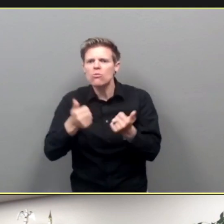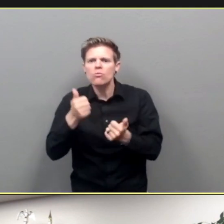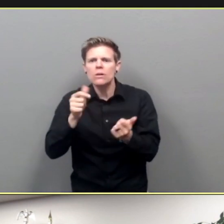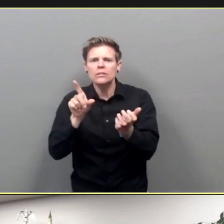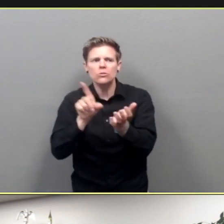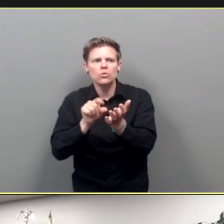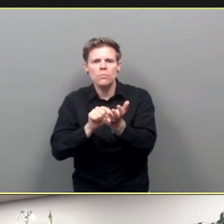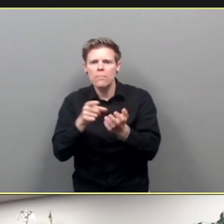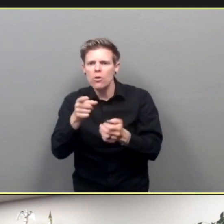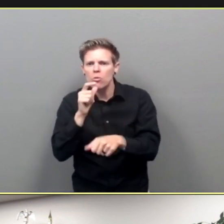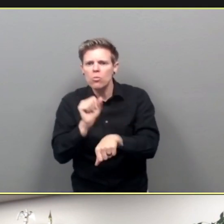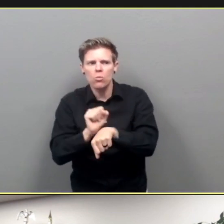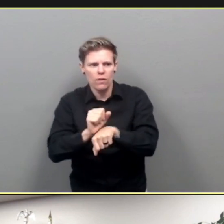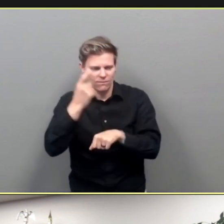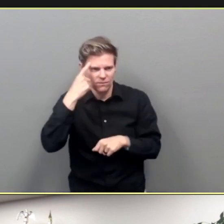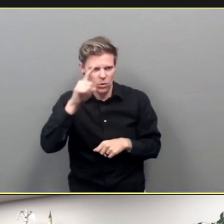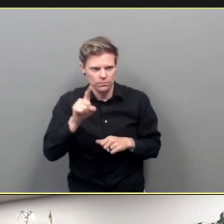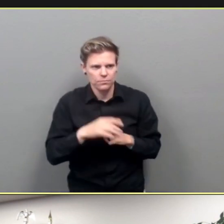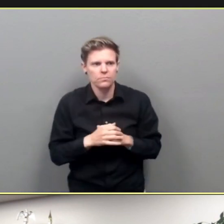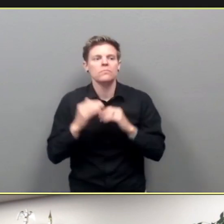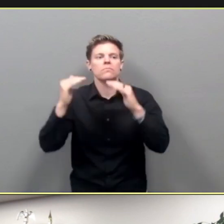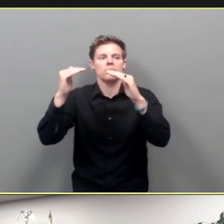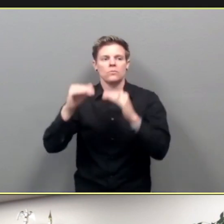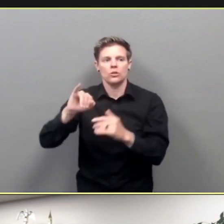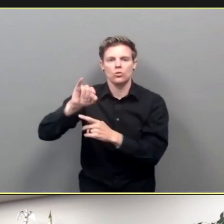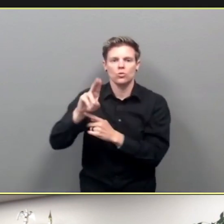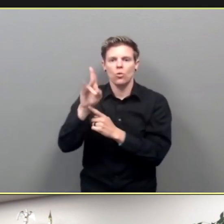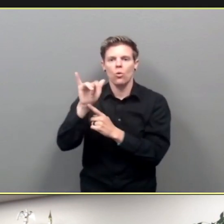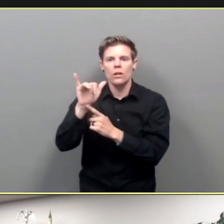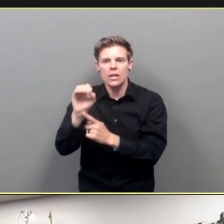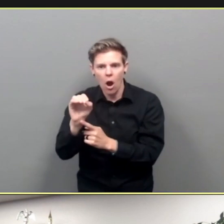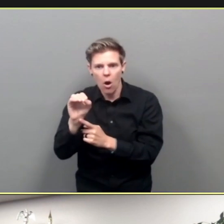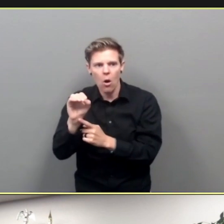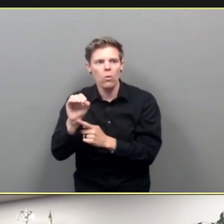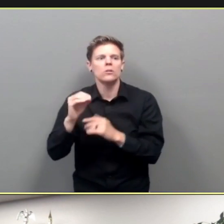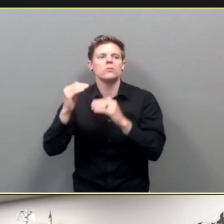Merrill, we'll have Juno Ogle. Merrill, you should be unmuted.